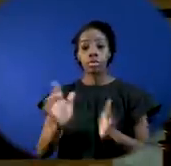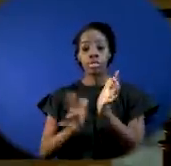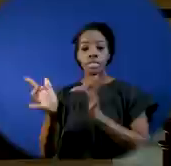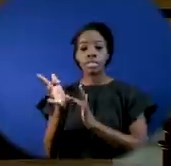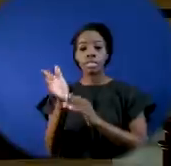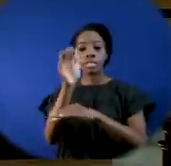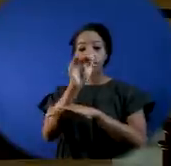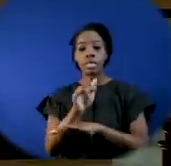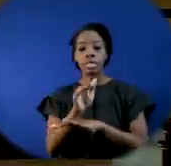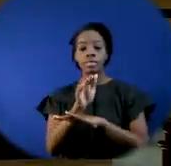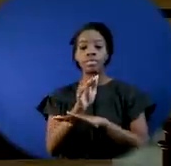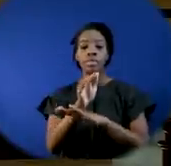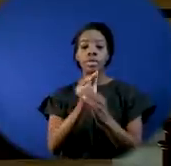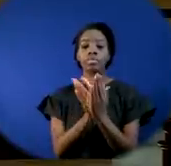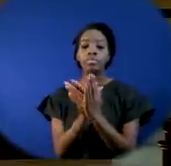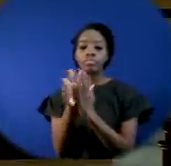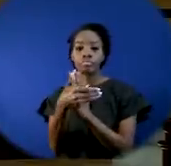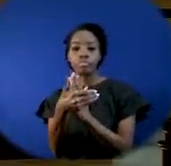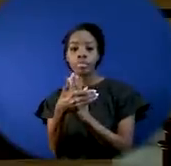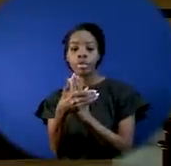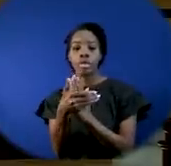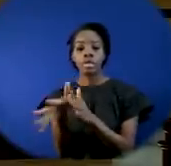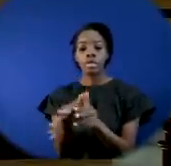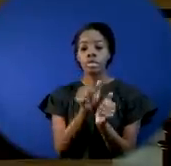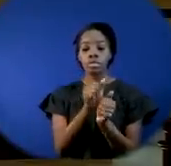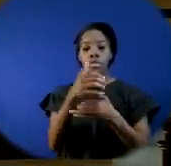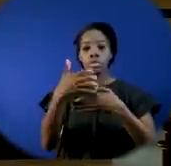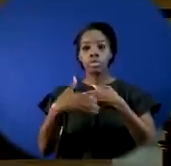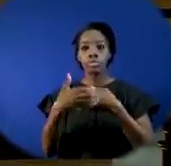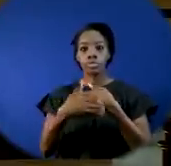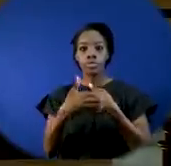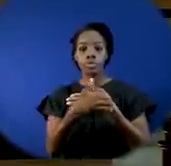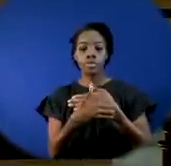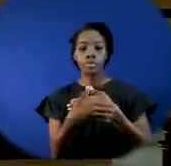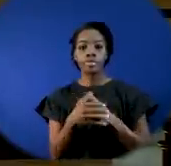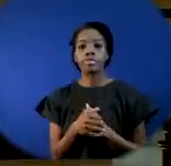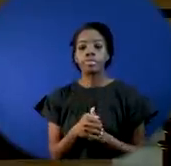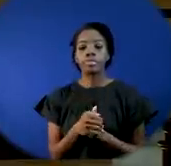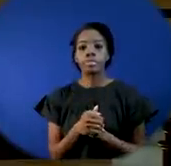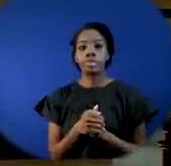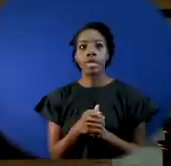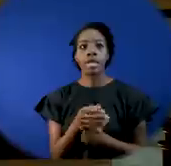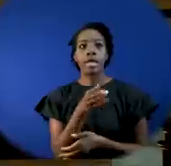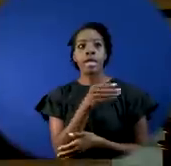night when he was betrayed, took a loaf of bread.